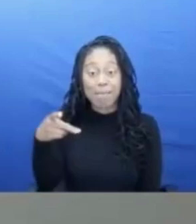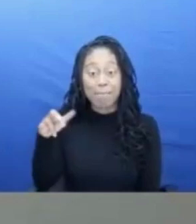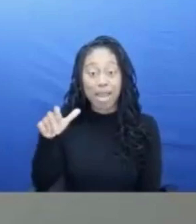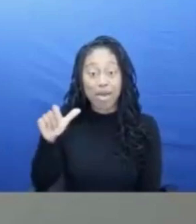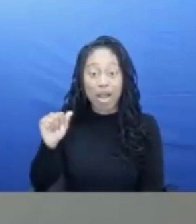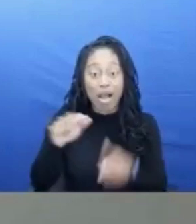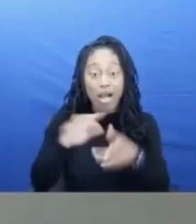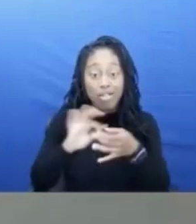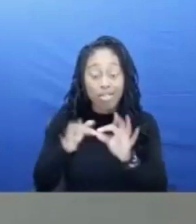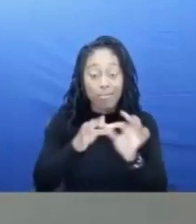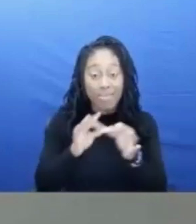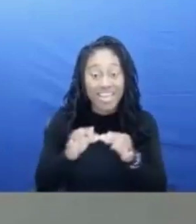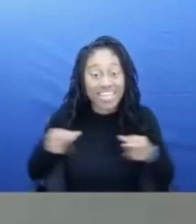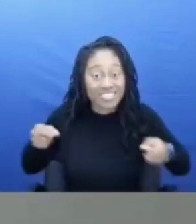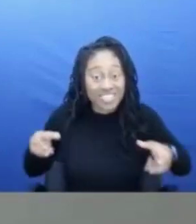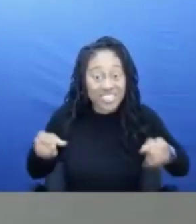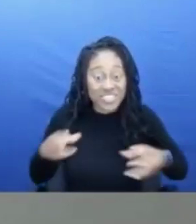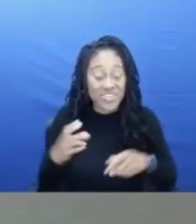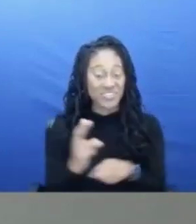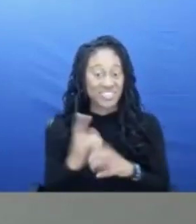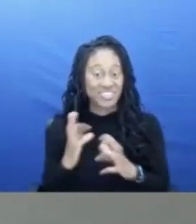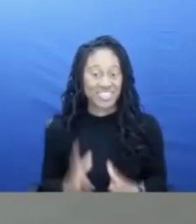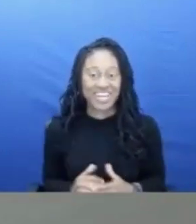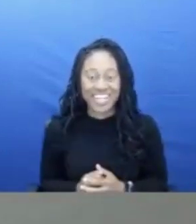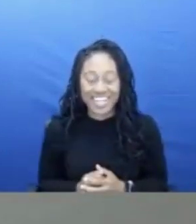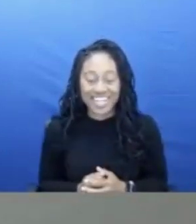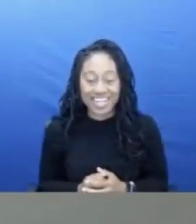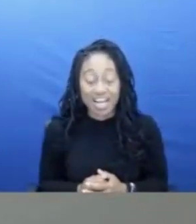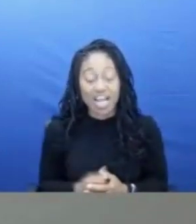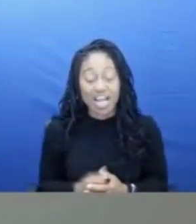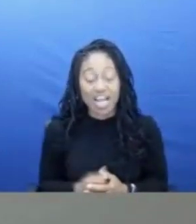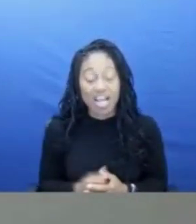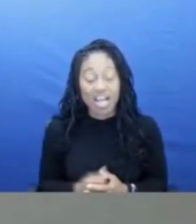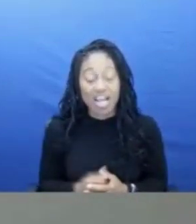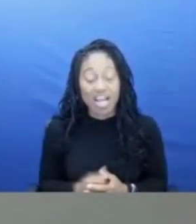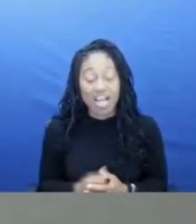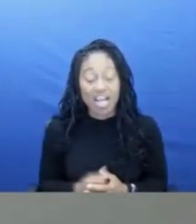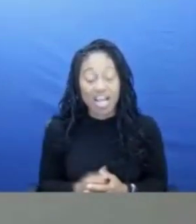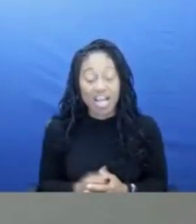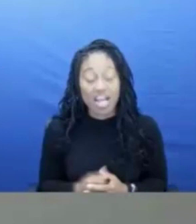wheelchair racer. And today I'm excited to share with you some of the comparisons